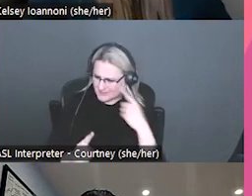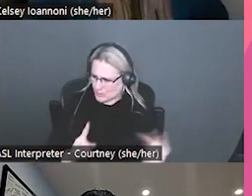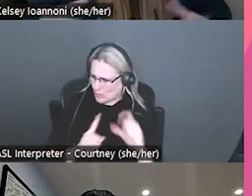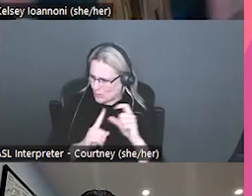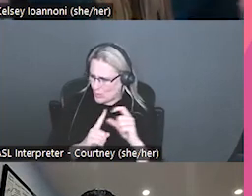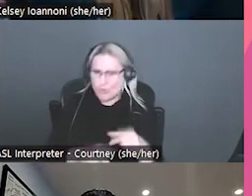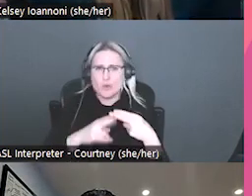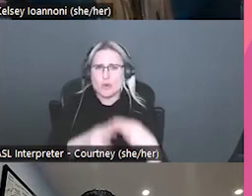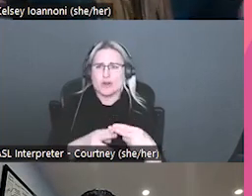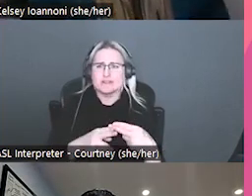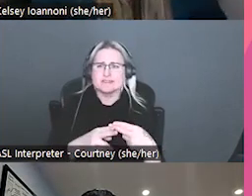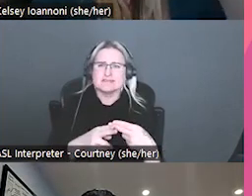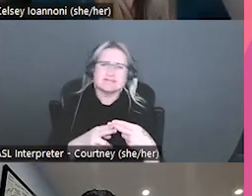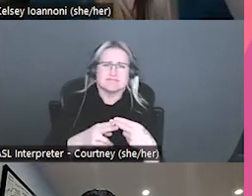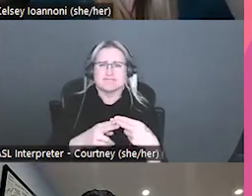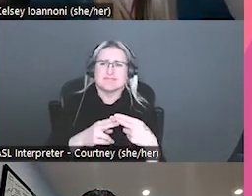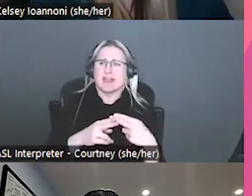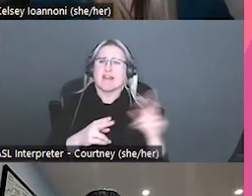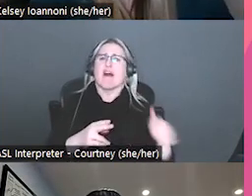call these sort of like tertiary services maybe.